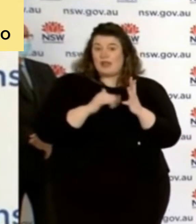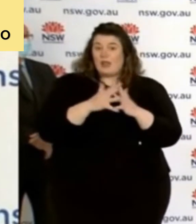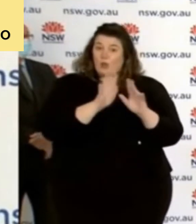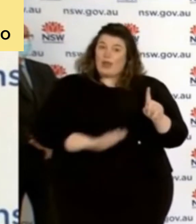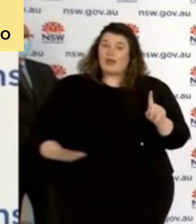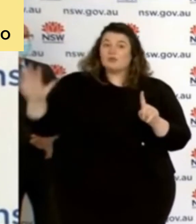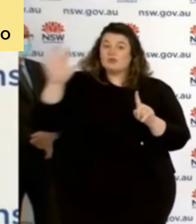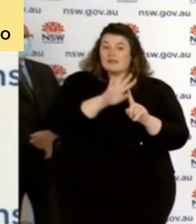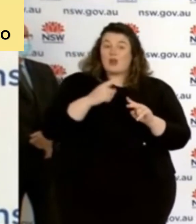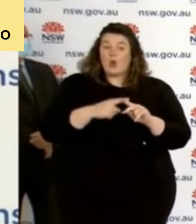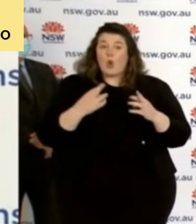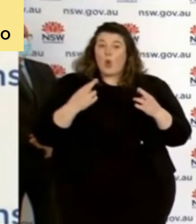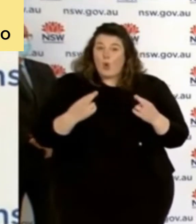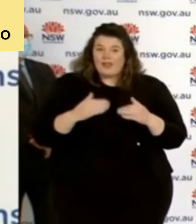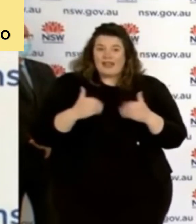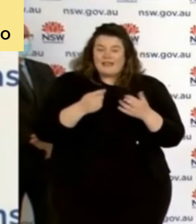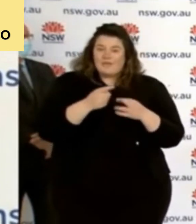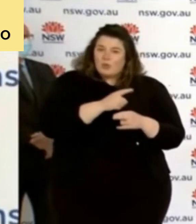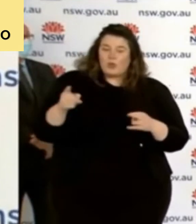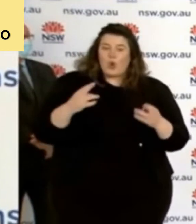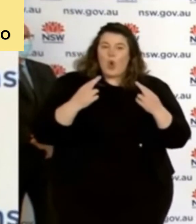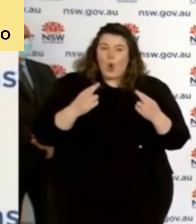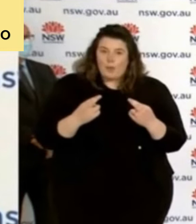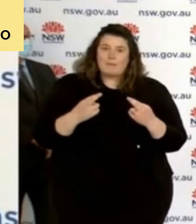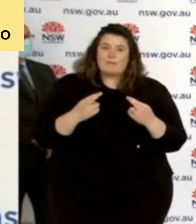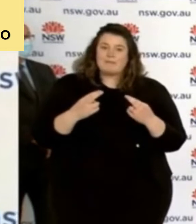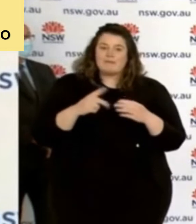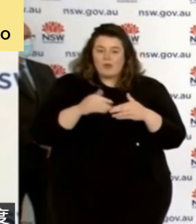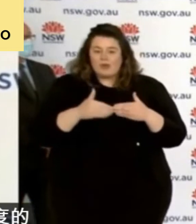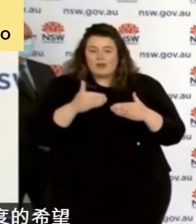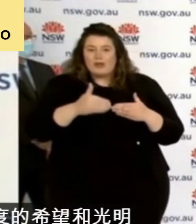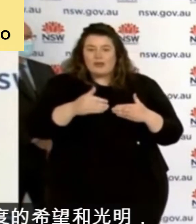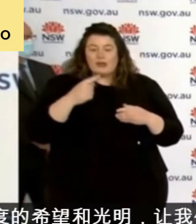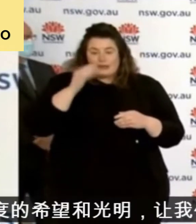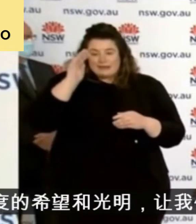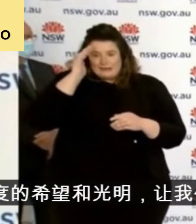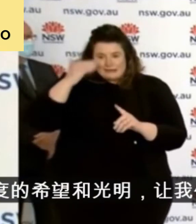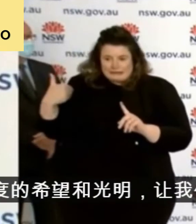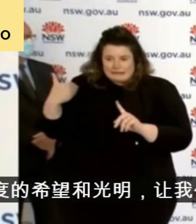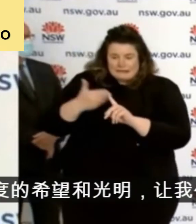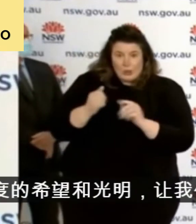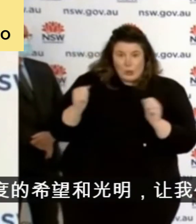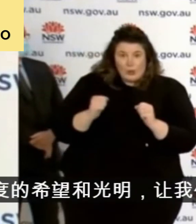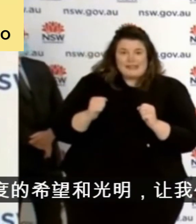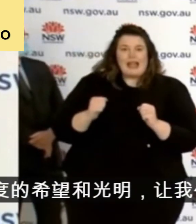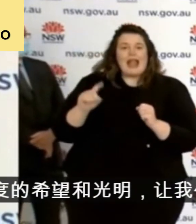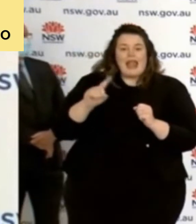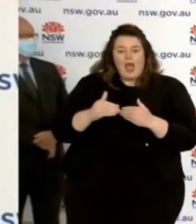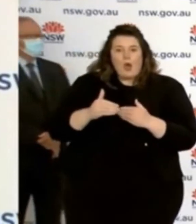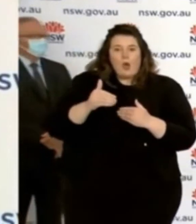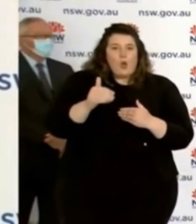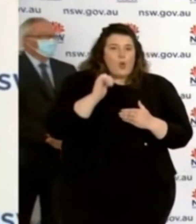South Wales, and hopefully it gives a level of hope and light at the end of this tunnel, the long winter, and gives us an opportunity to come together and